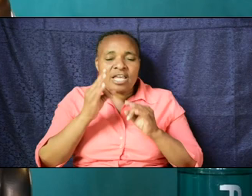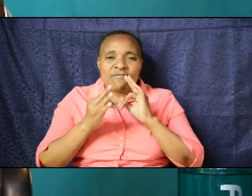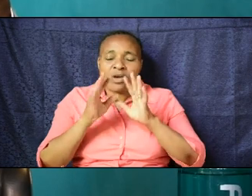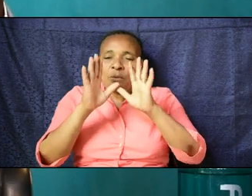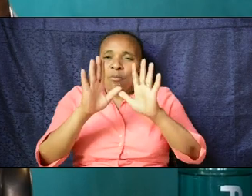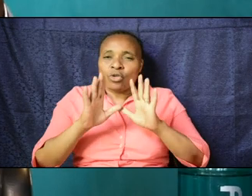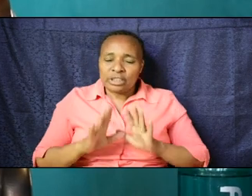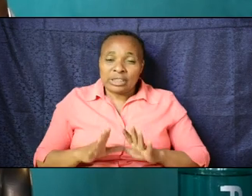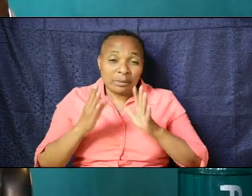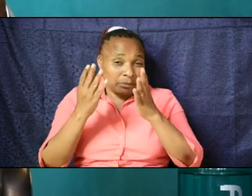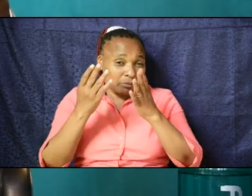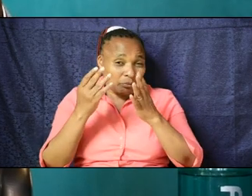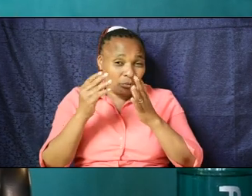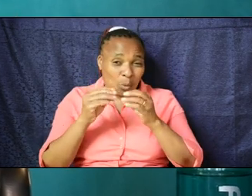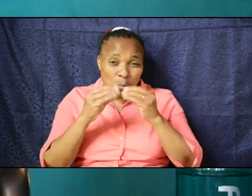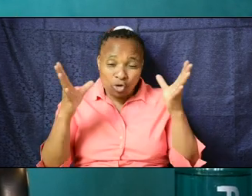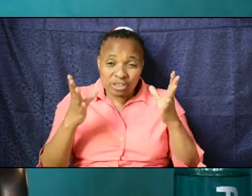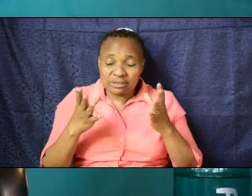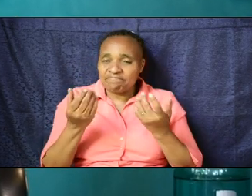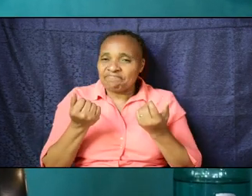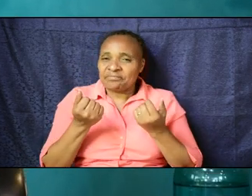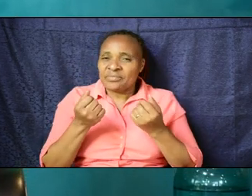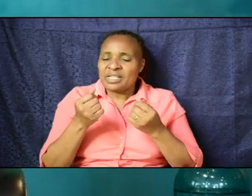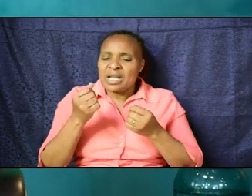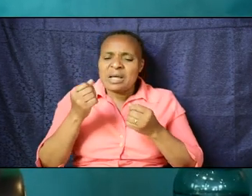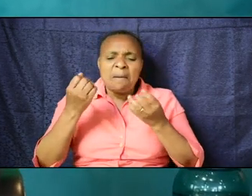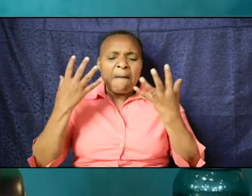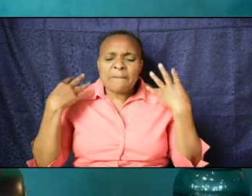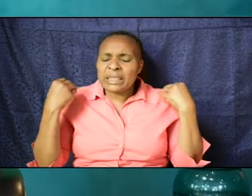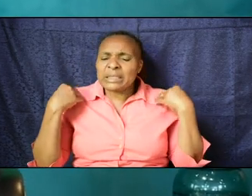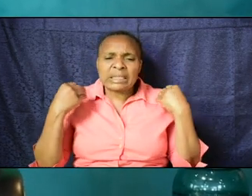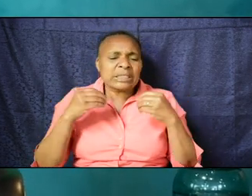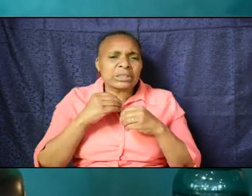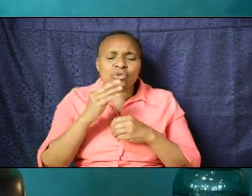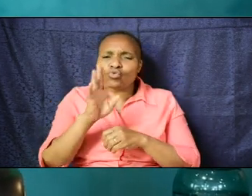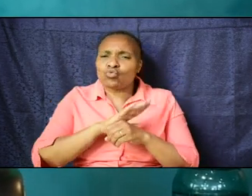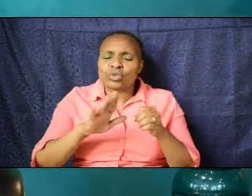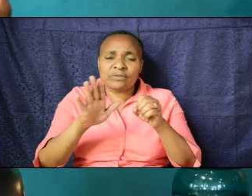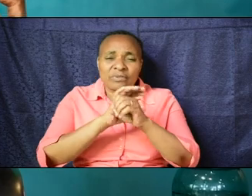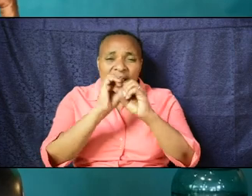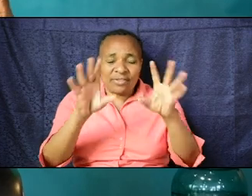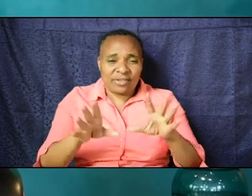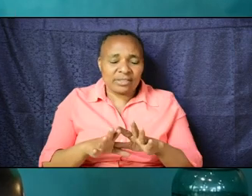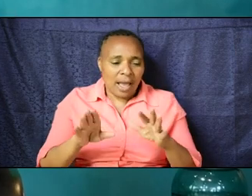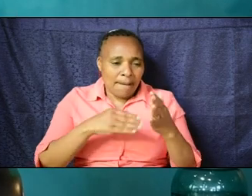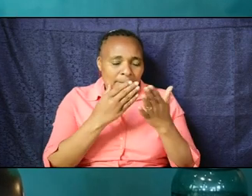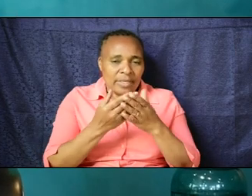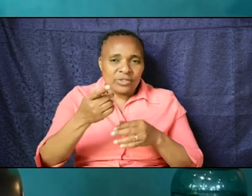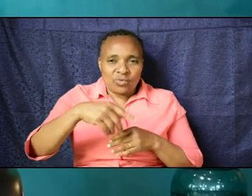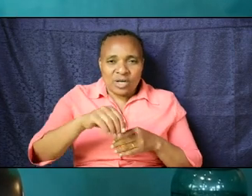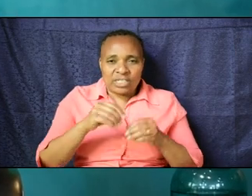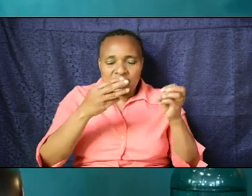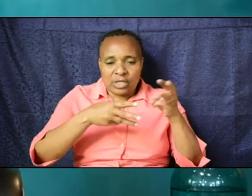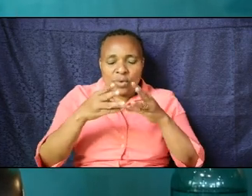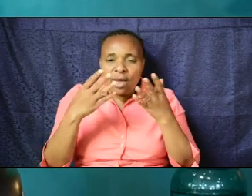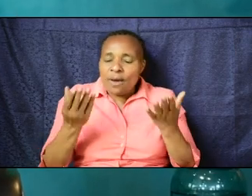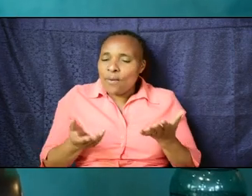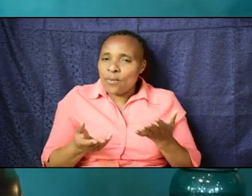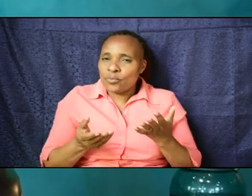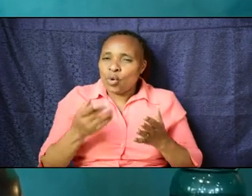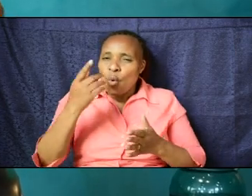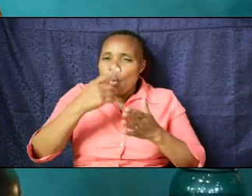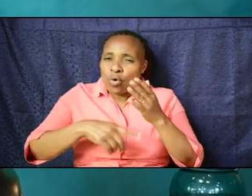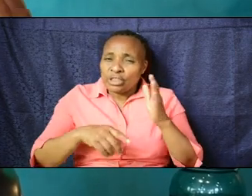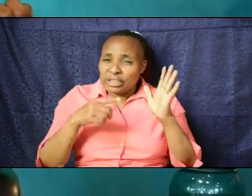important part of that thing, it's practically useless to us. Now, it applies to us in this way, right? What